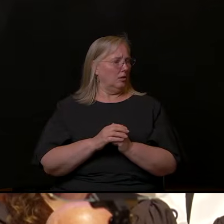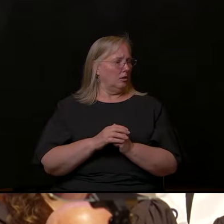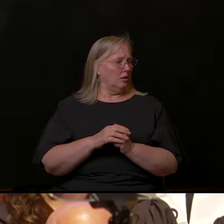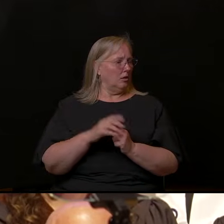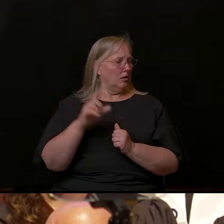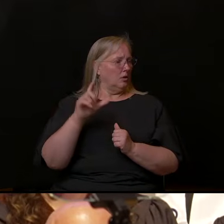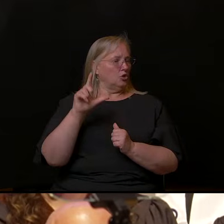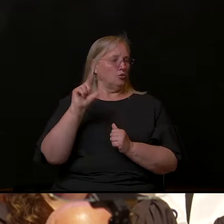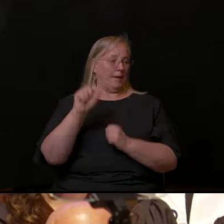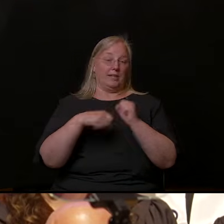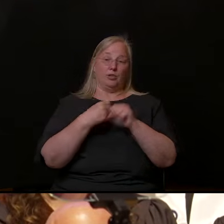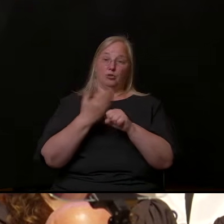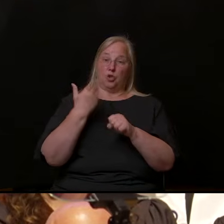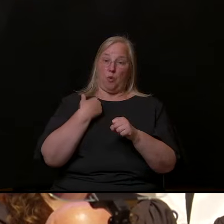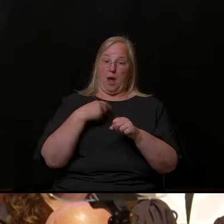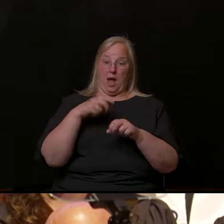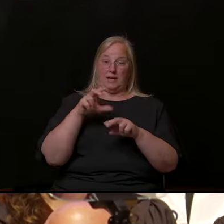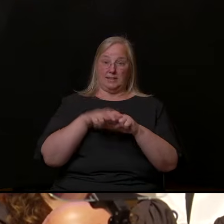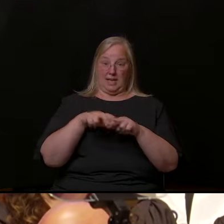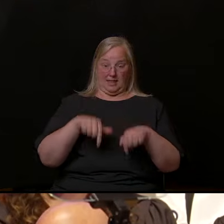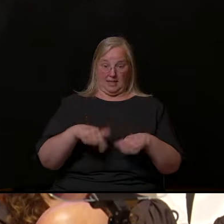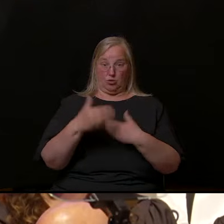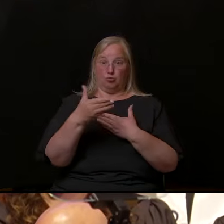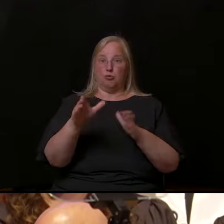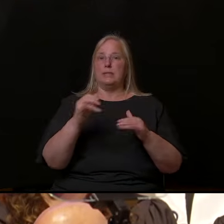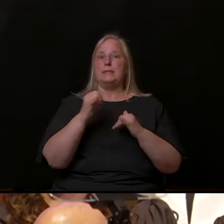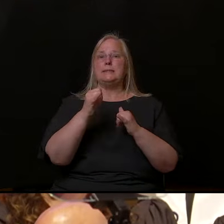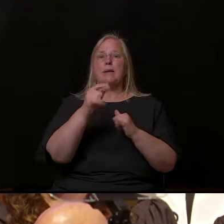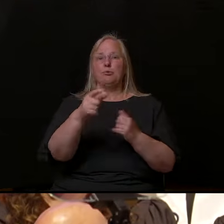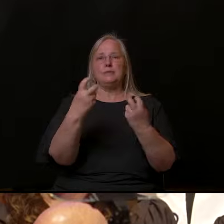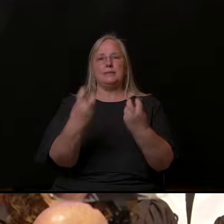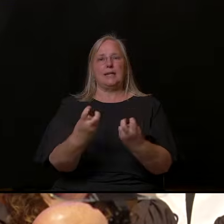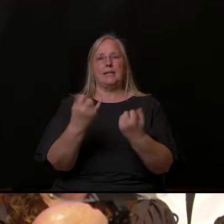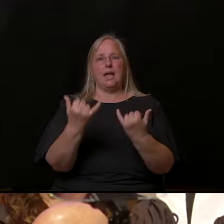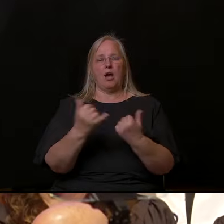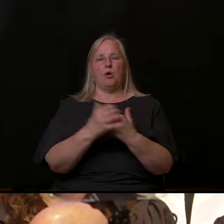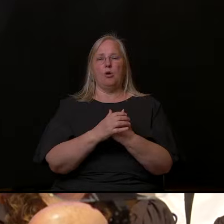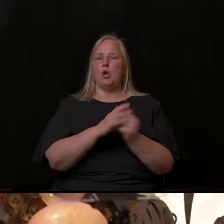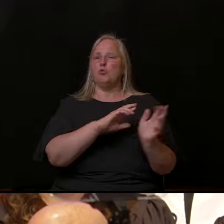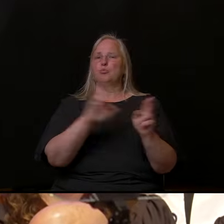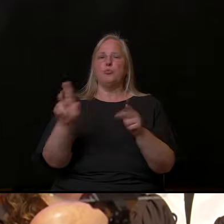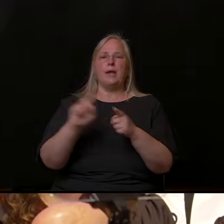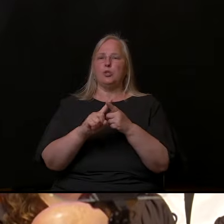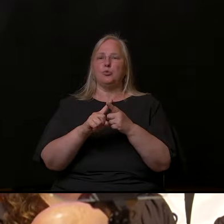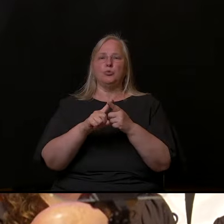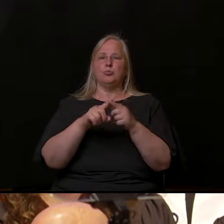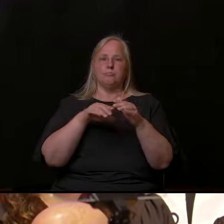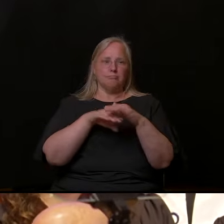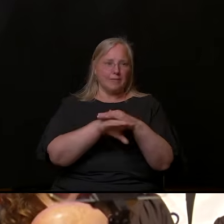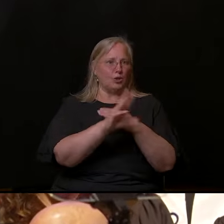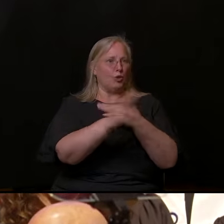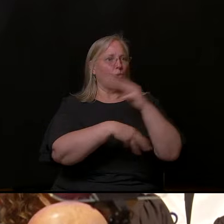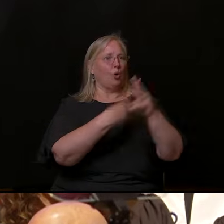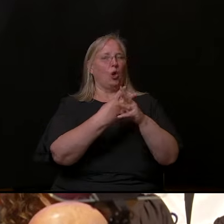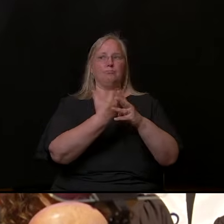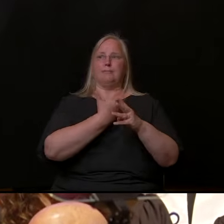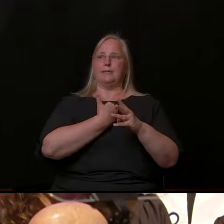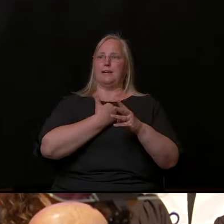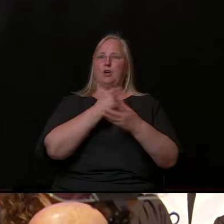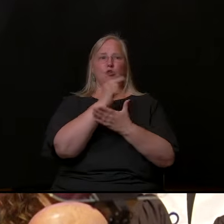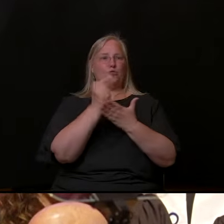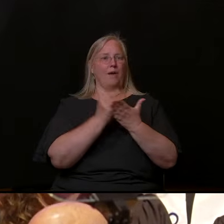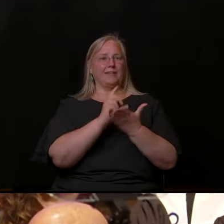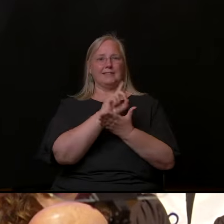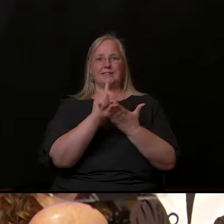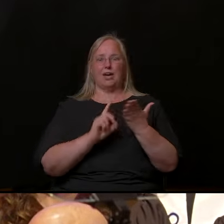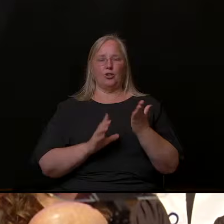sat in this room where you are sitting now, about to enter the world as a graphic designer. I never would